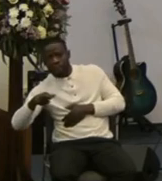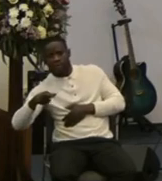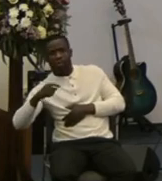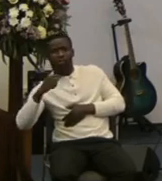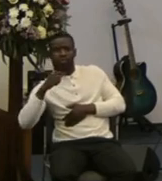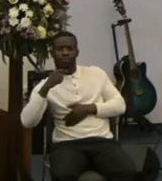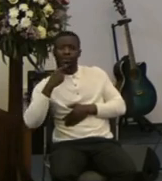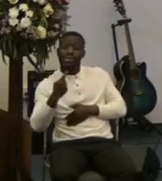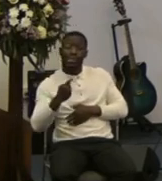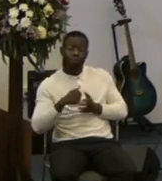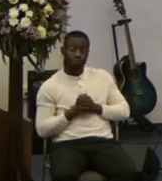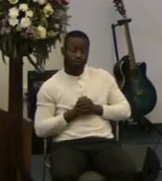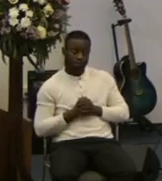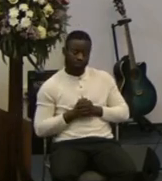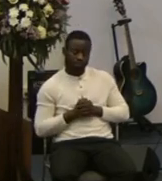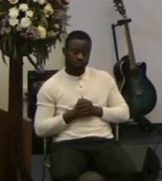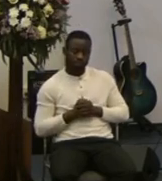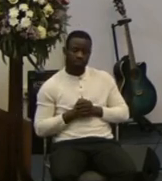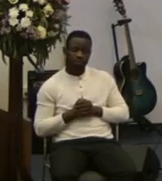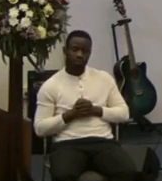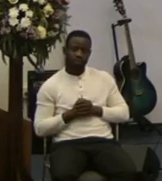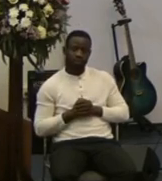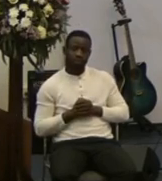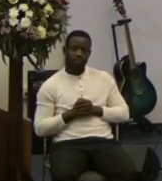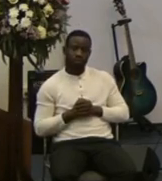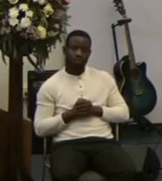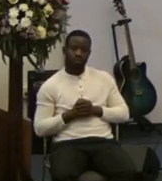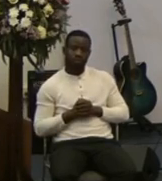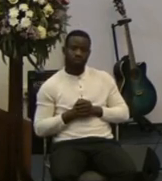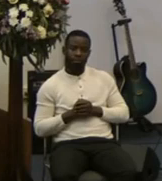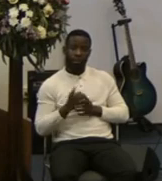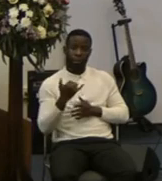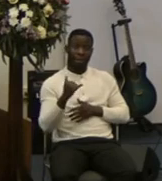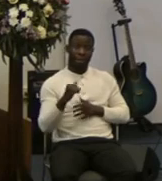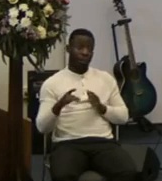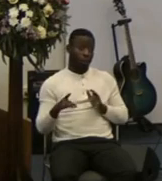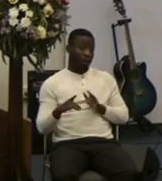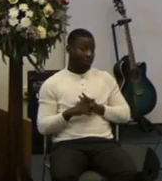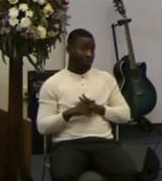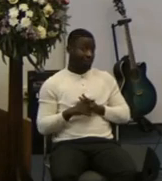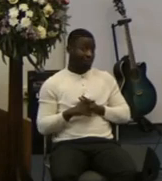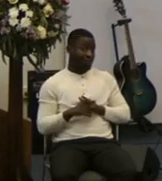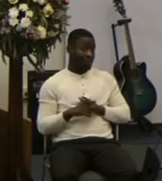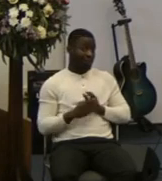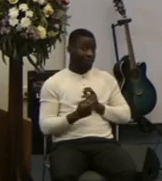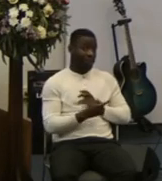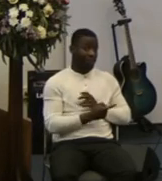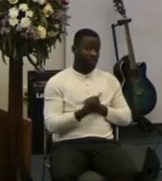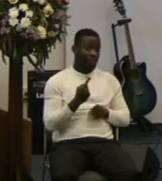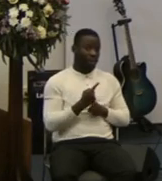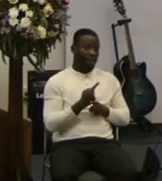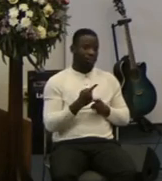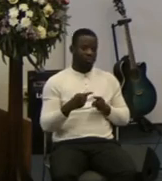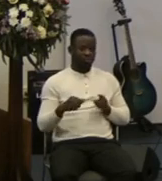not tongue-in-cheek, who believe he might be referring to his wife when he speaks about